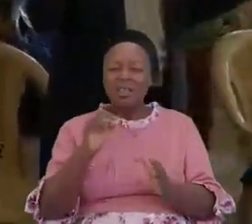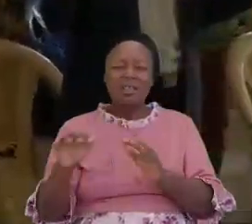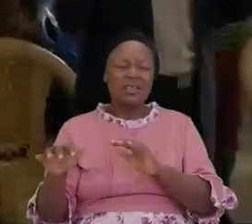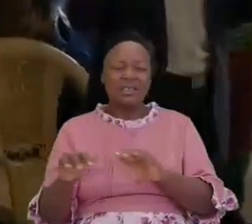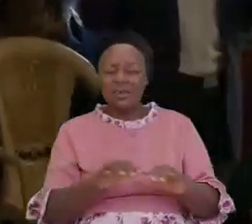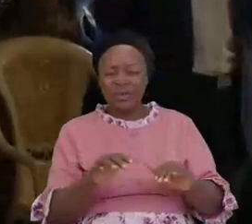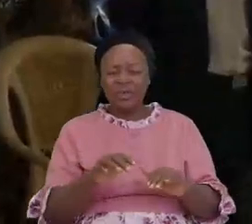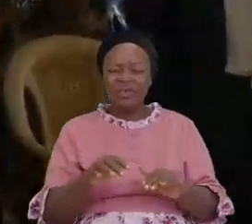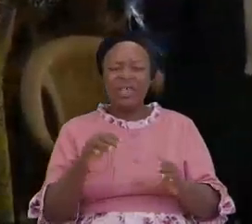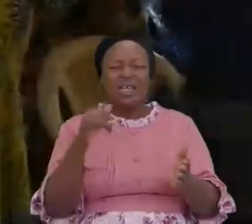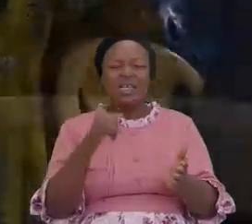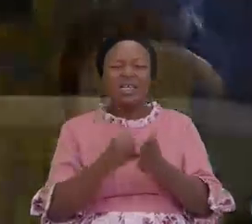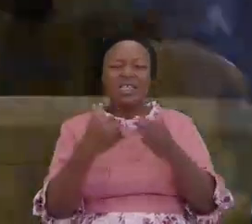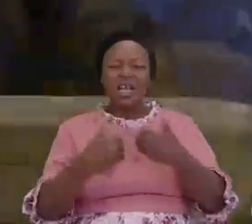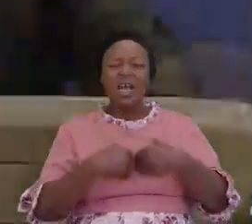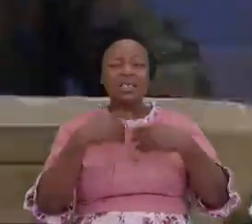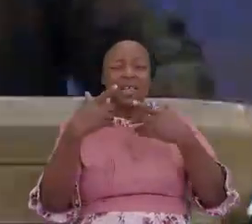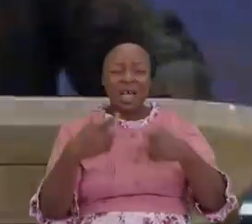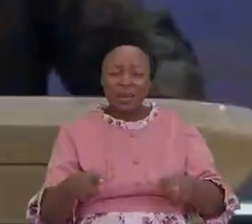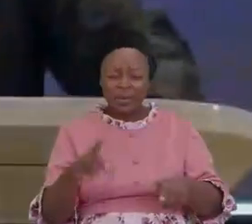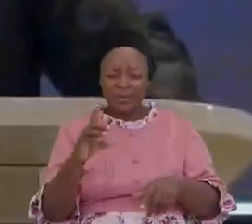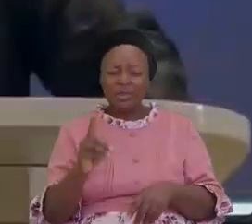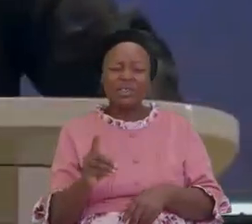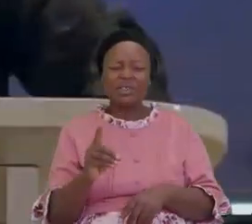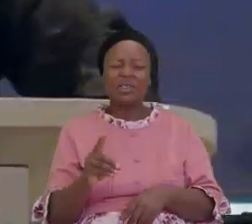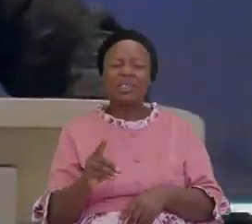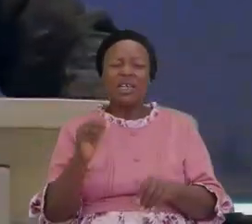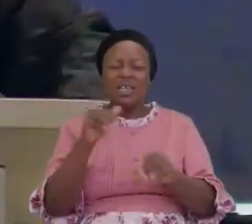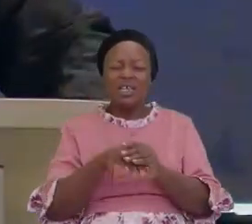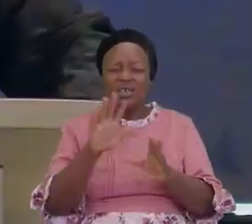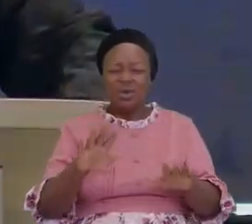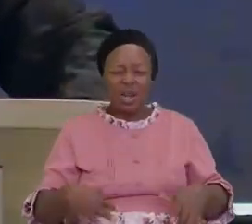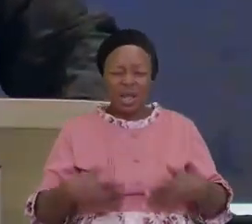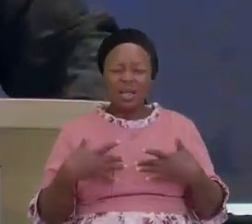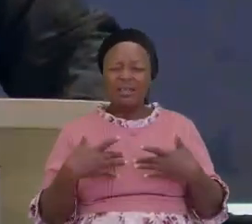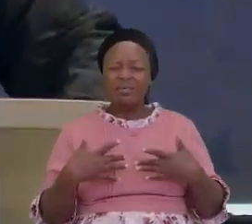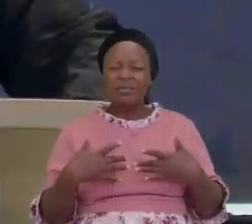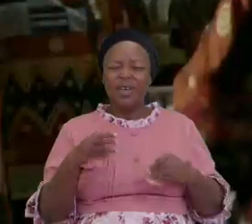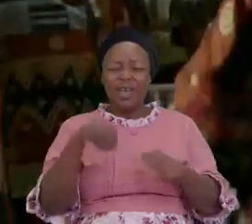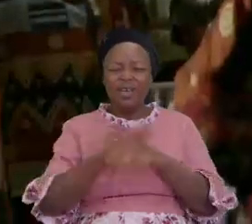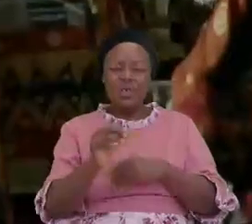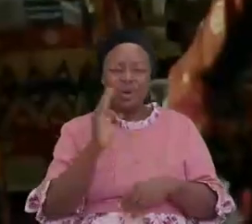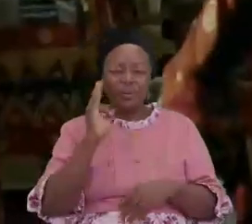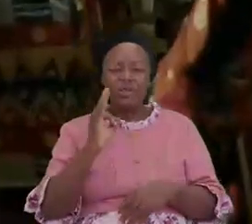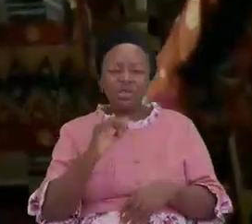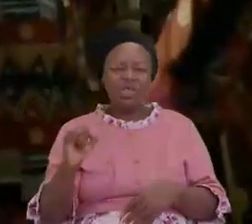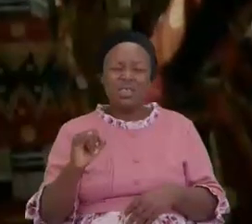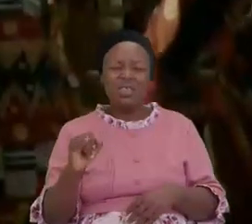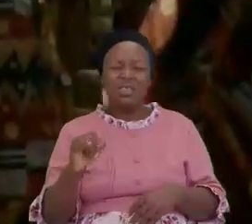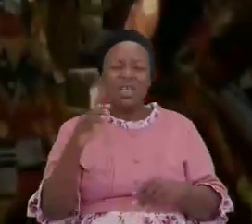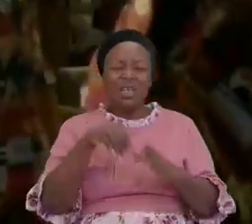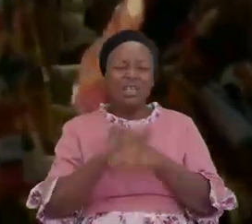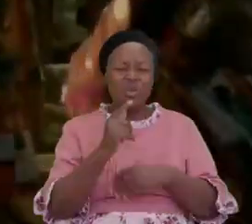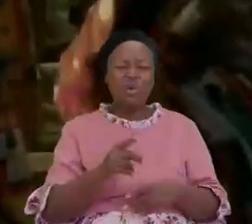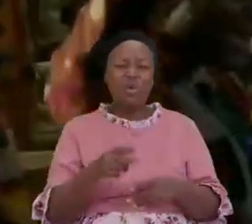done. It is done. In your life, in your ministry, in your